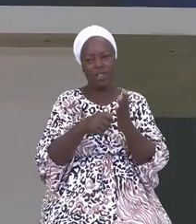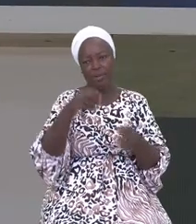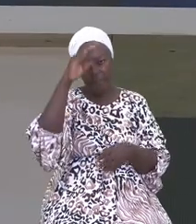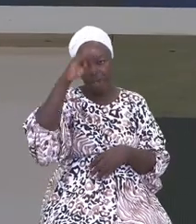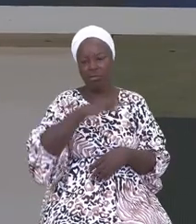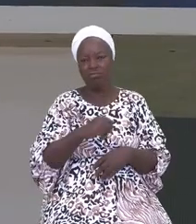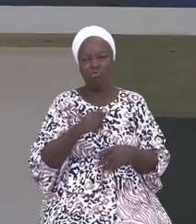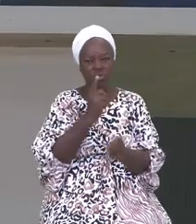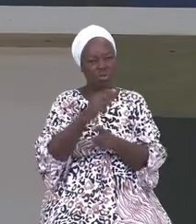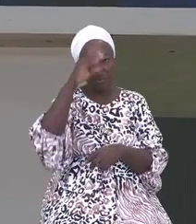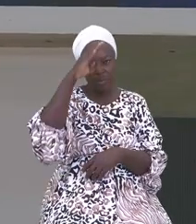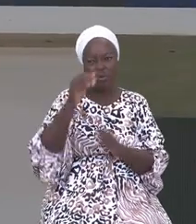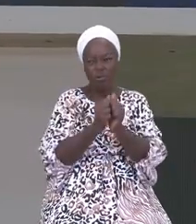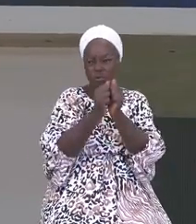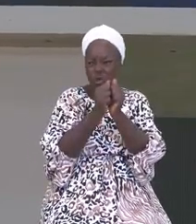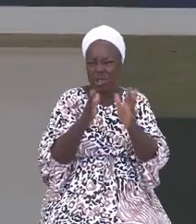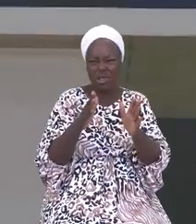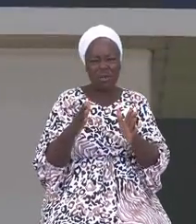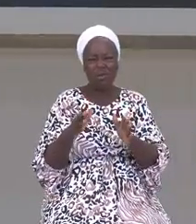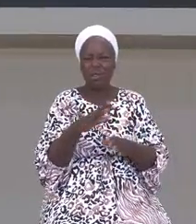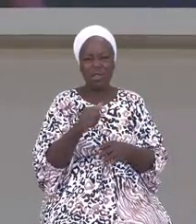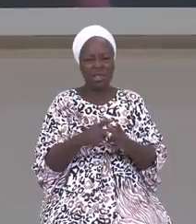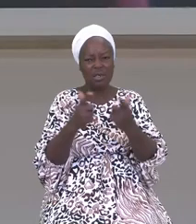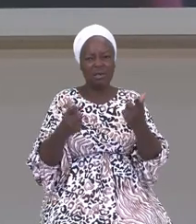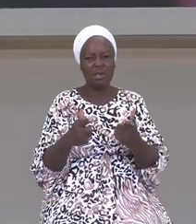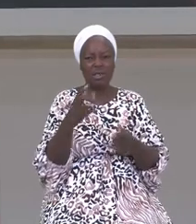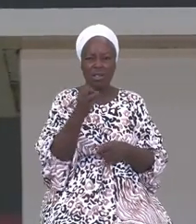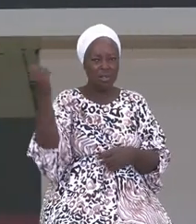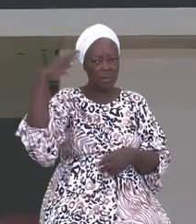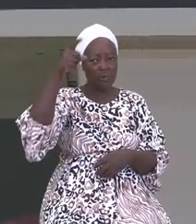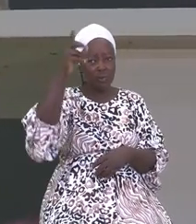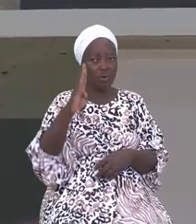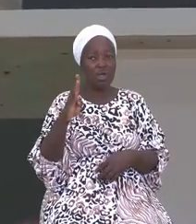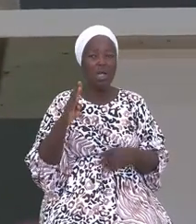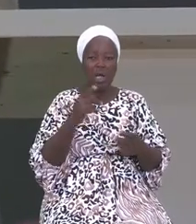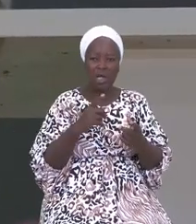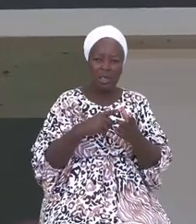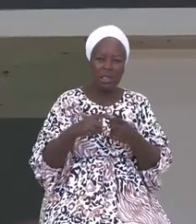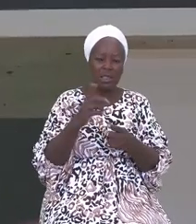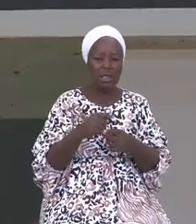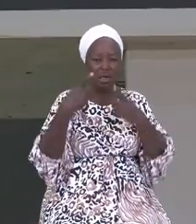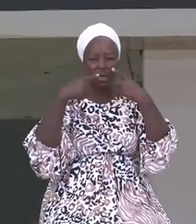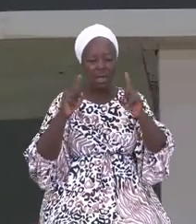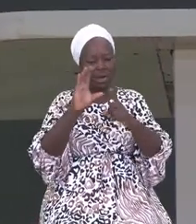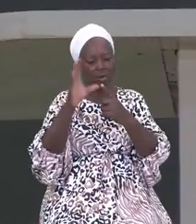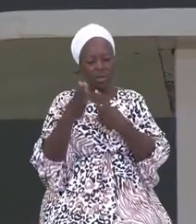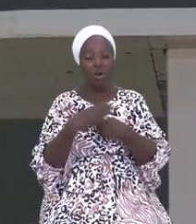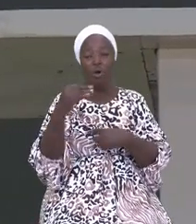man, without the extraordinary grace of God, the declared condition of